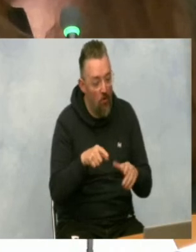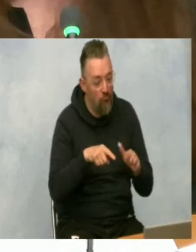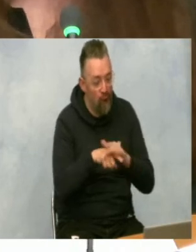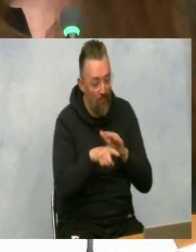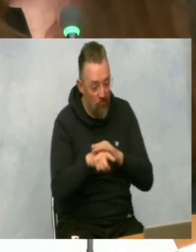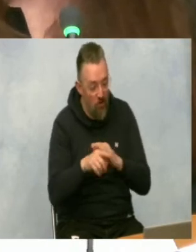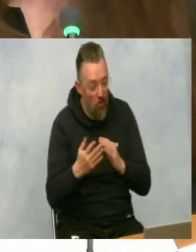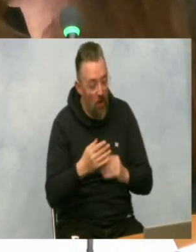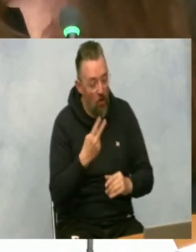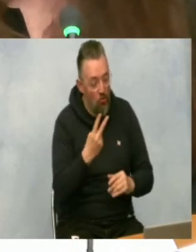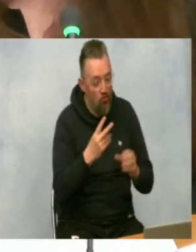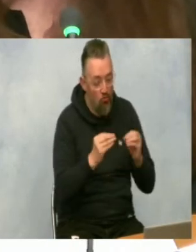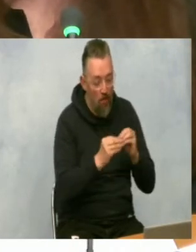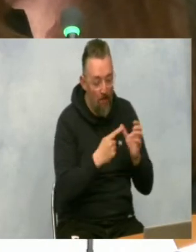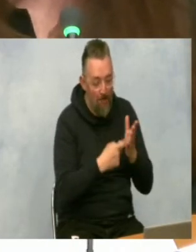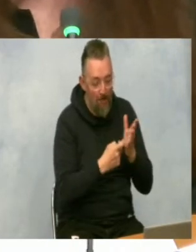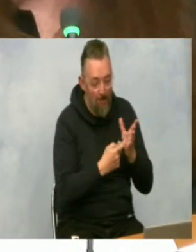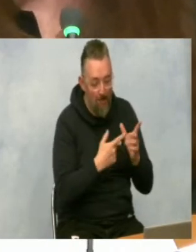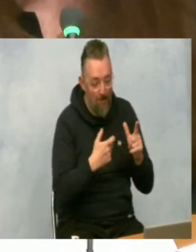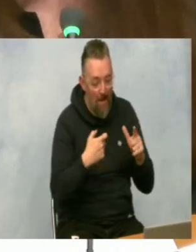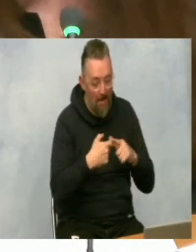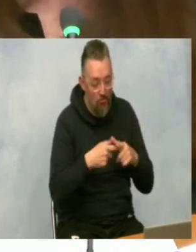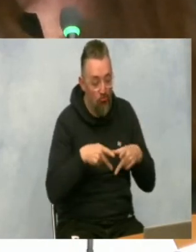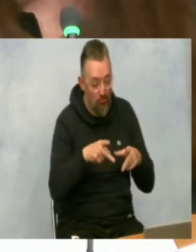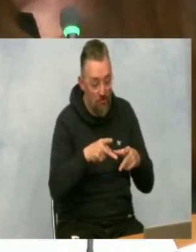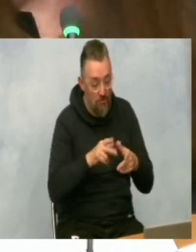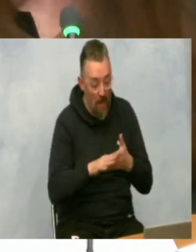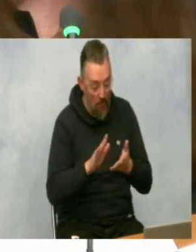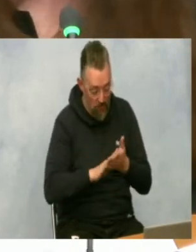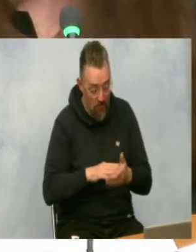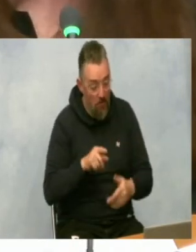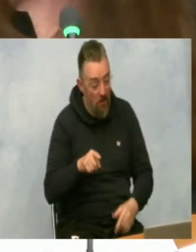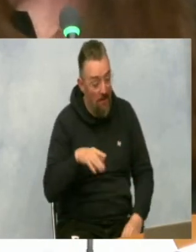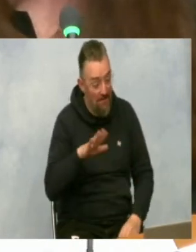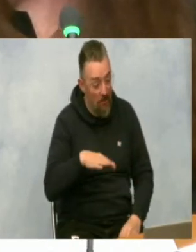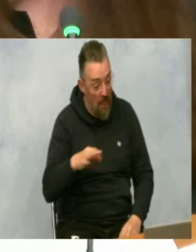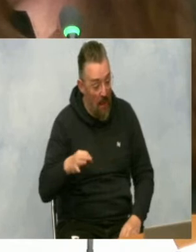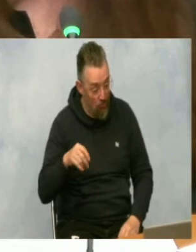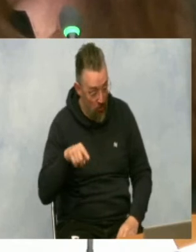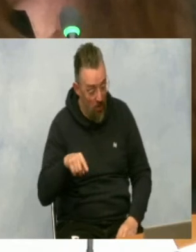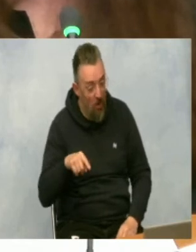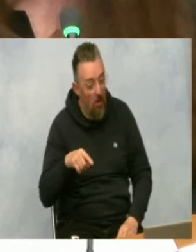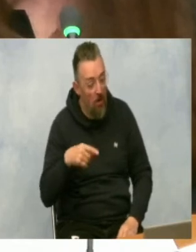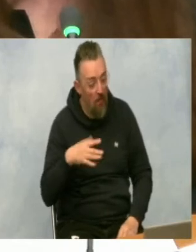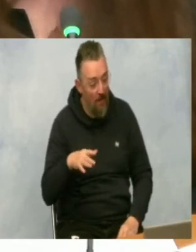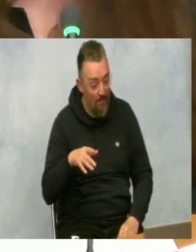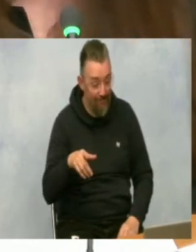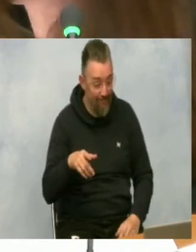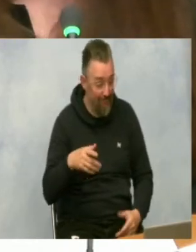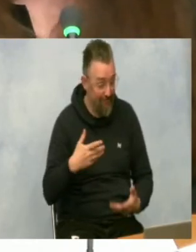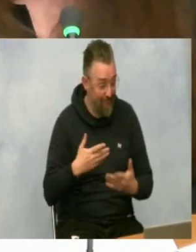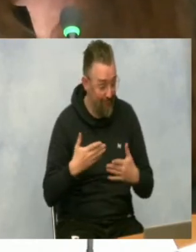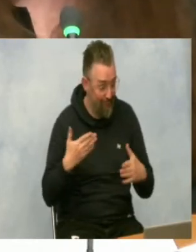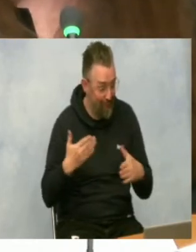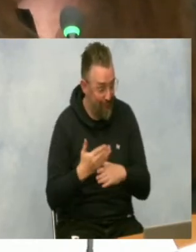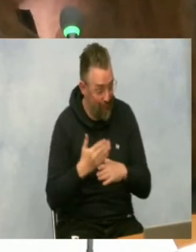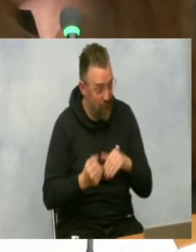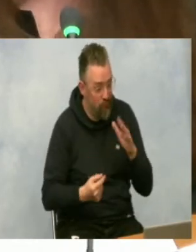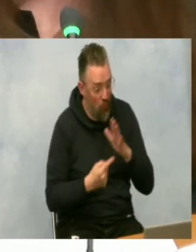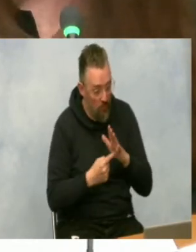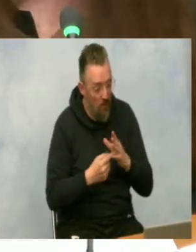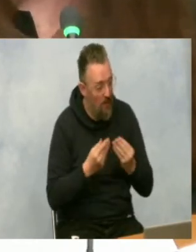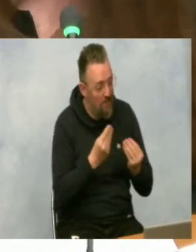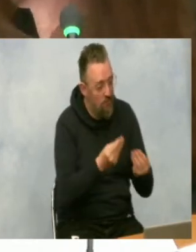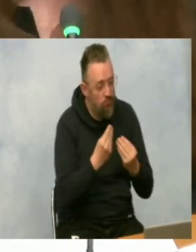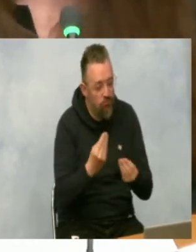2 Barrack Street, Hamilton. South Lanarkshire Council, along with other local authorities, plays a key role in delivering both the Homes for